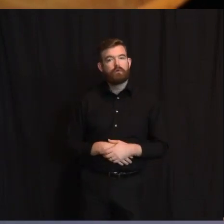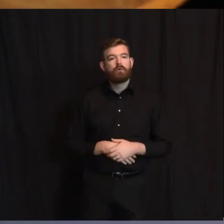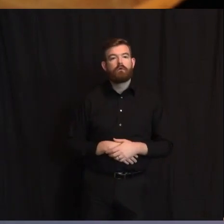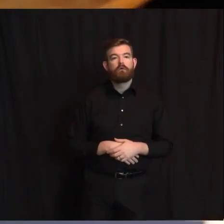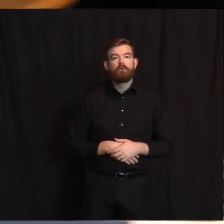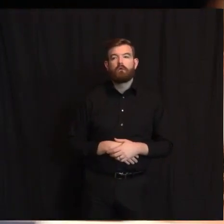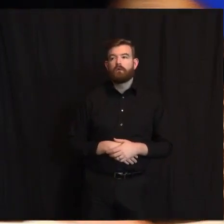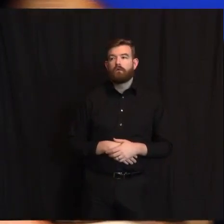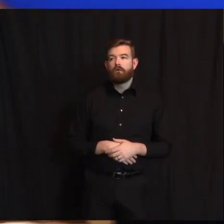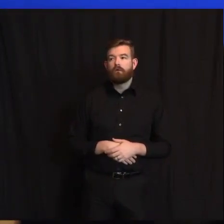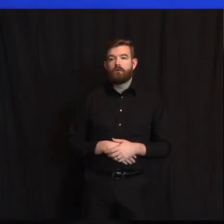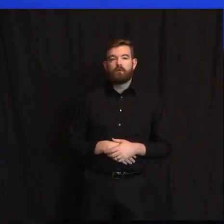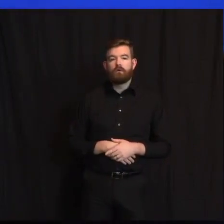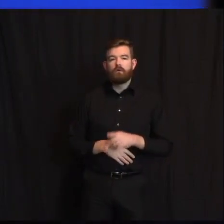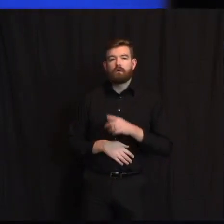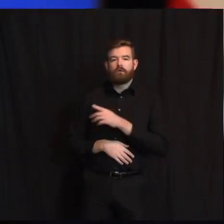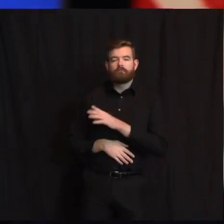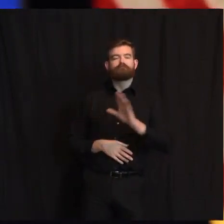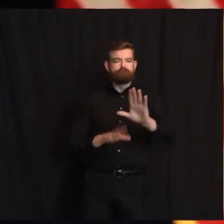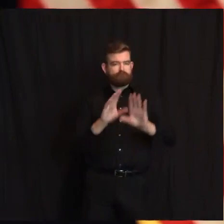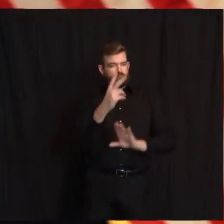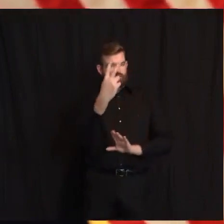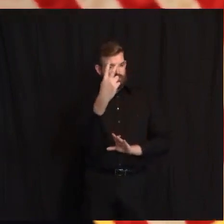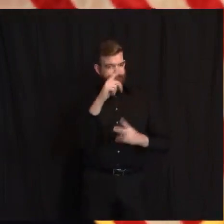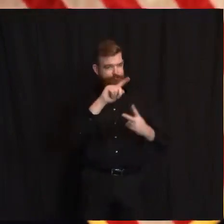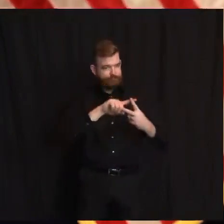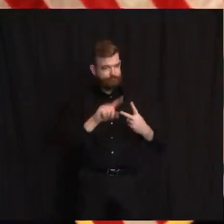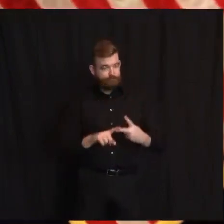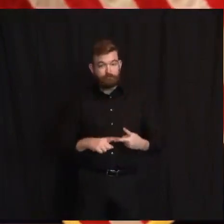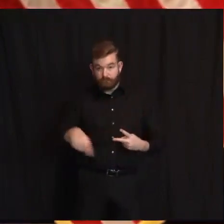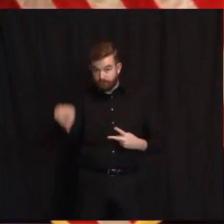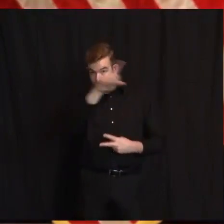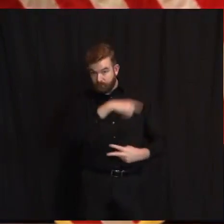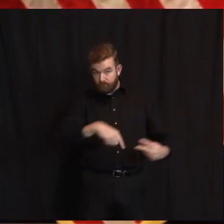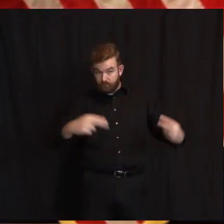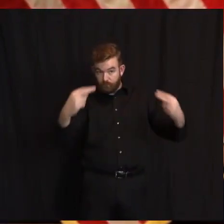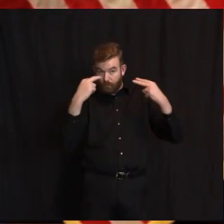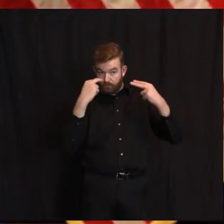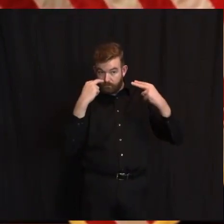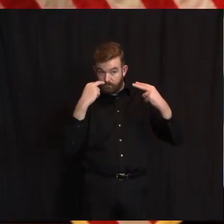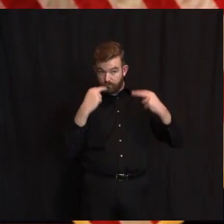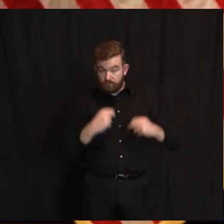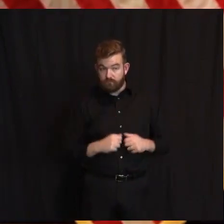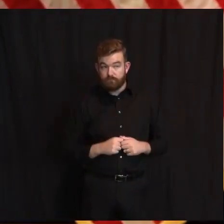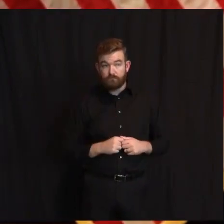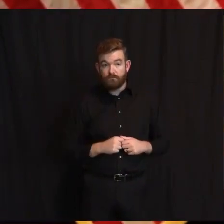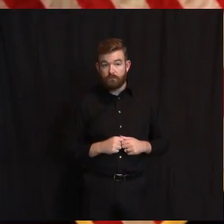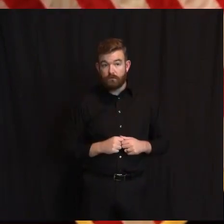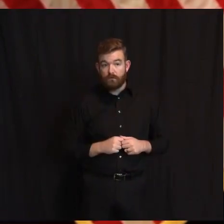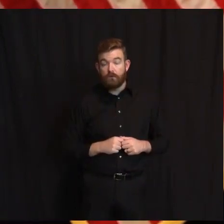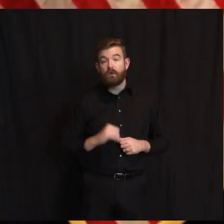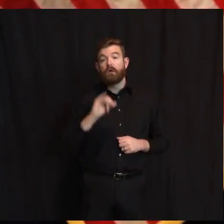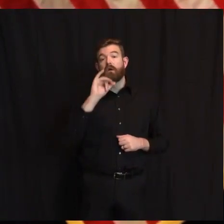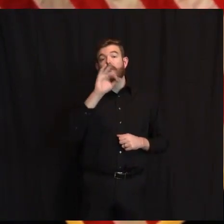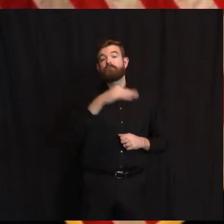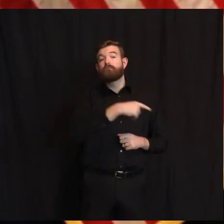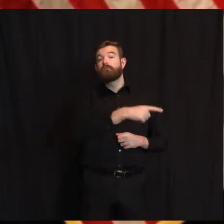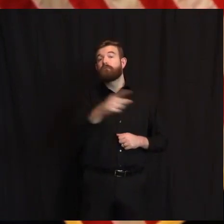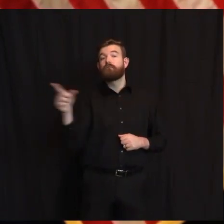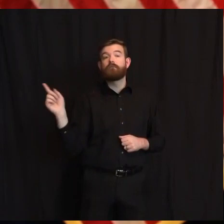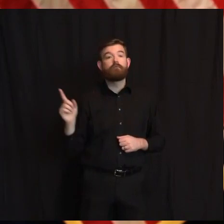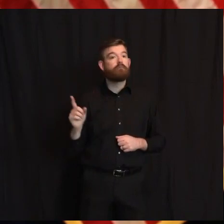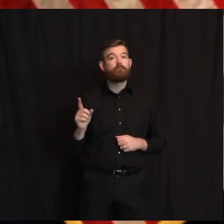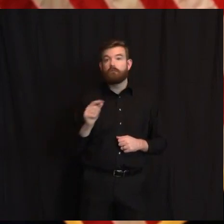say 2 things. One is, for everybody watching, all bets are off if folks take their foot off the gas. Absolutely.